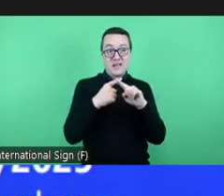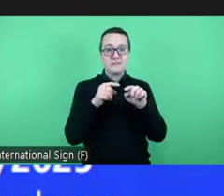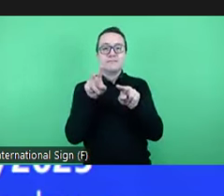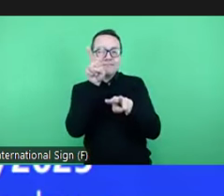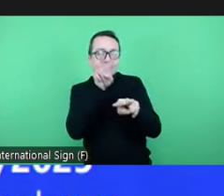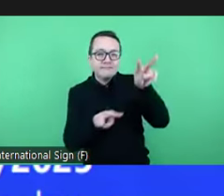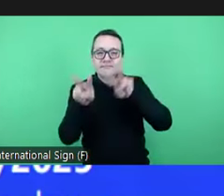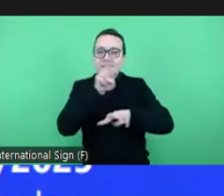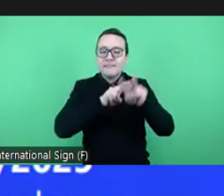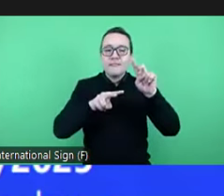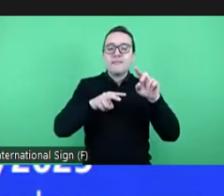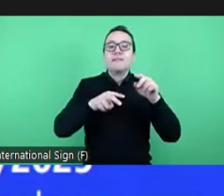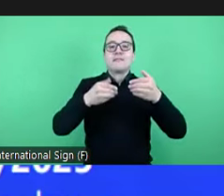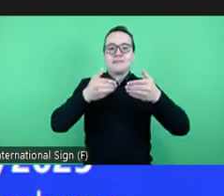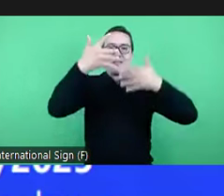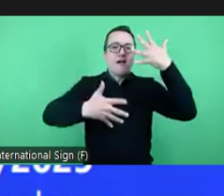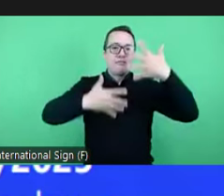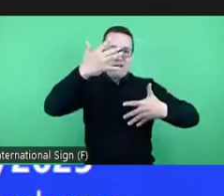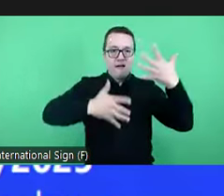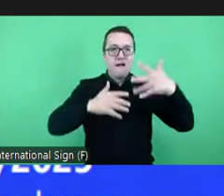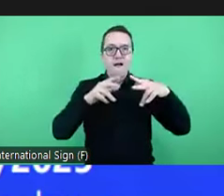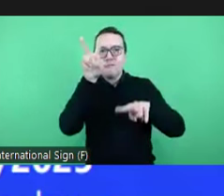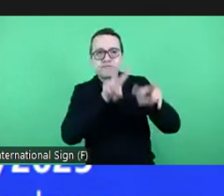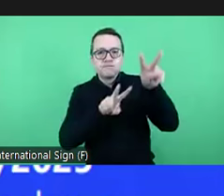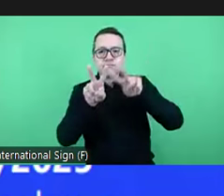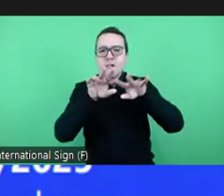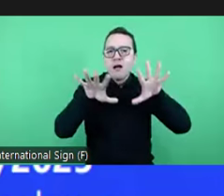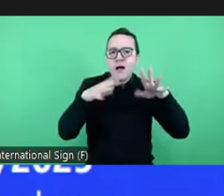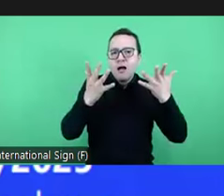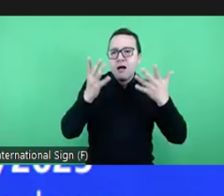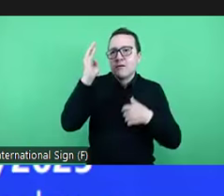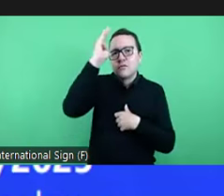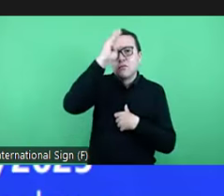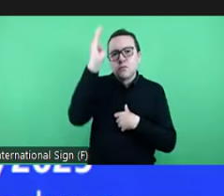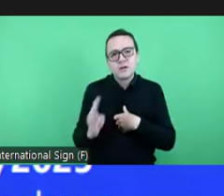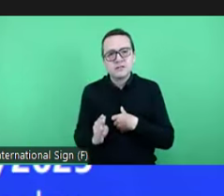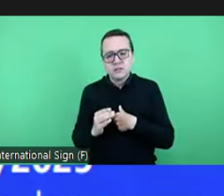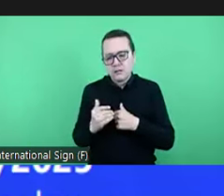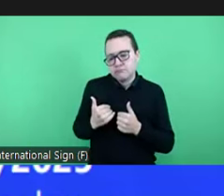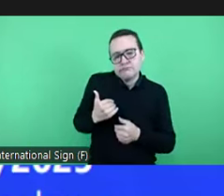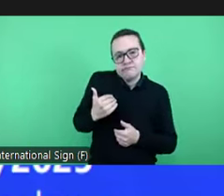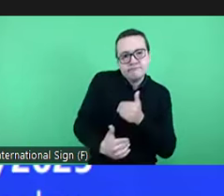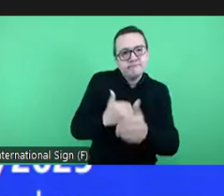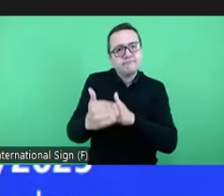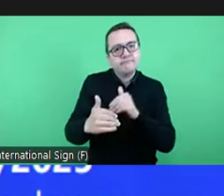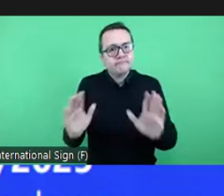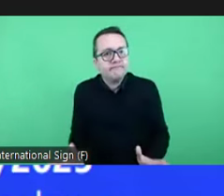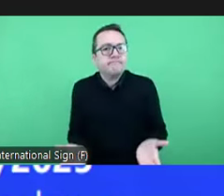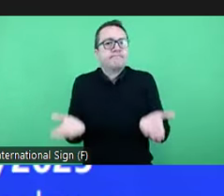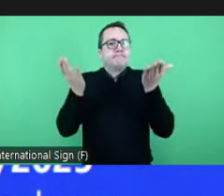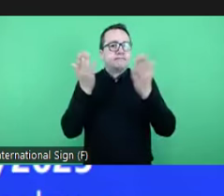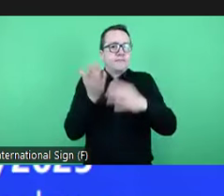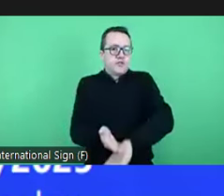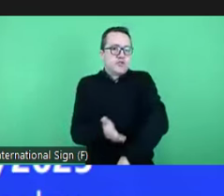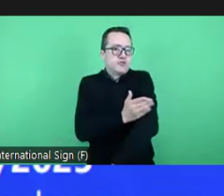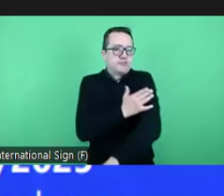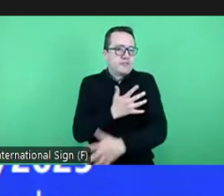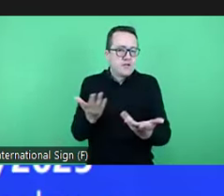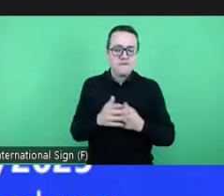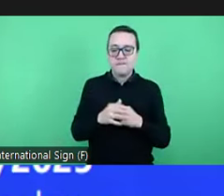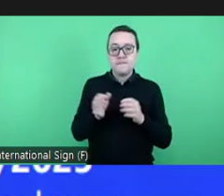and Uma outra how what estratégia health needs importante, are provimento prevalent in seria o different parts aprimoramento e of a the formação dos country. profissionais de